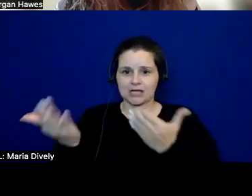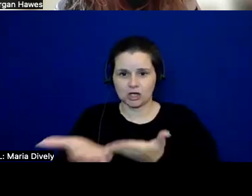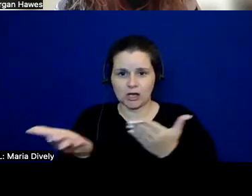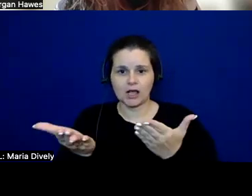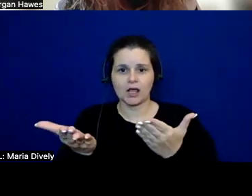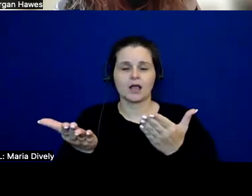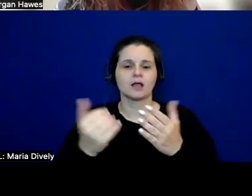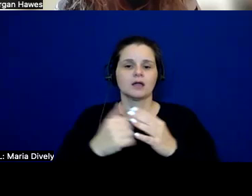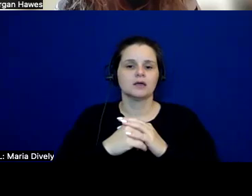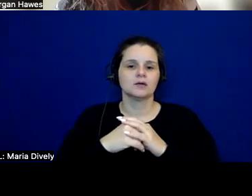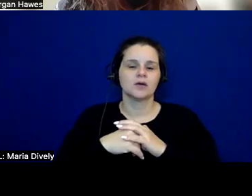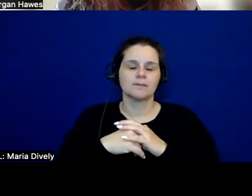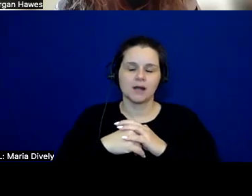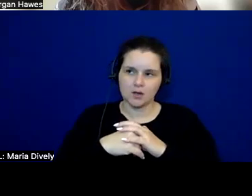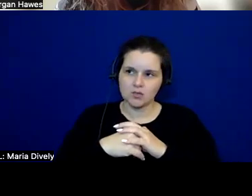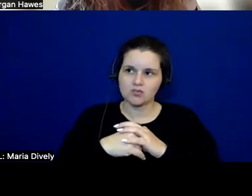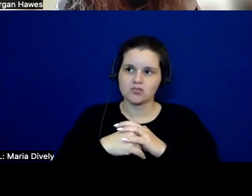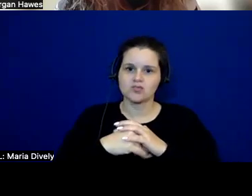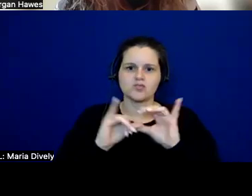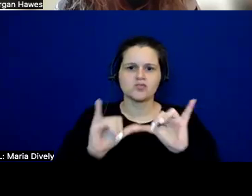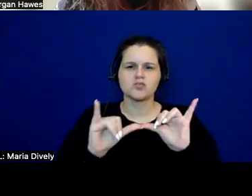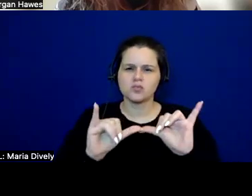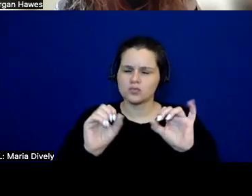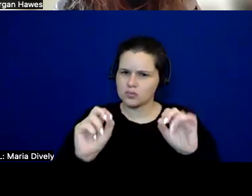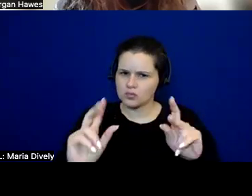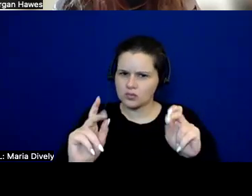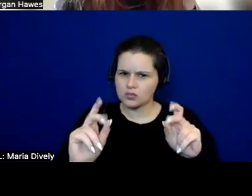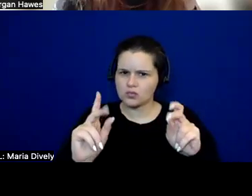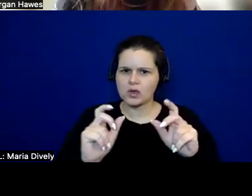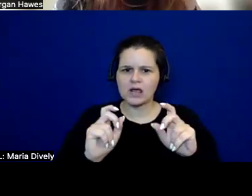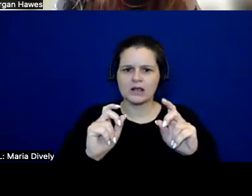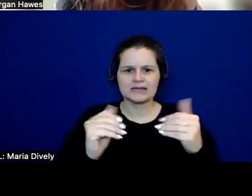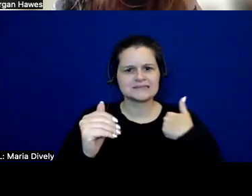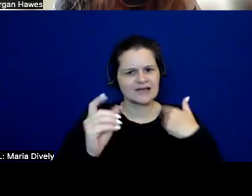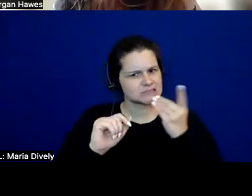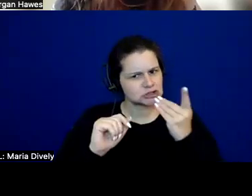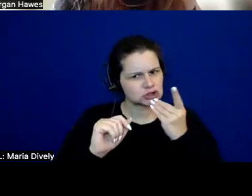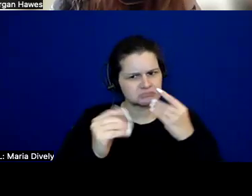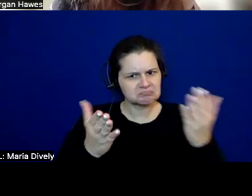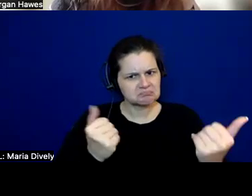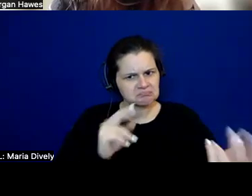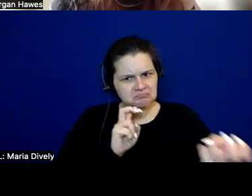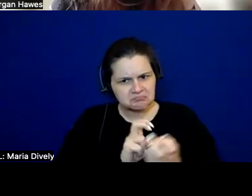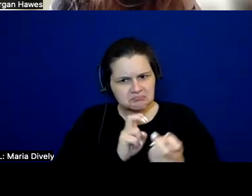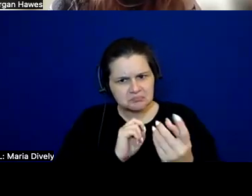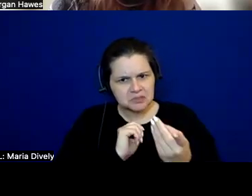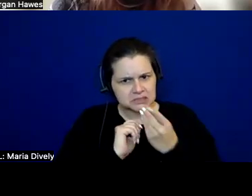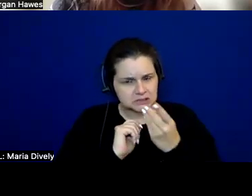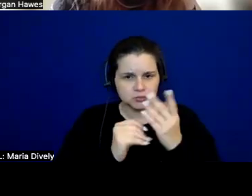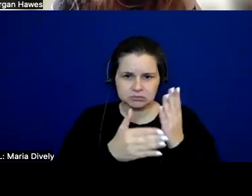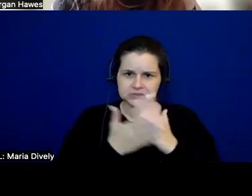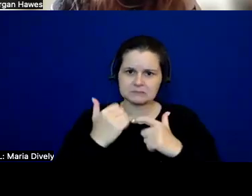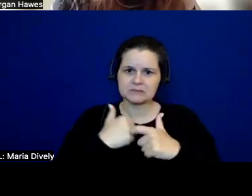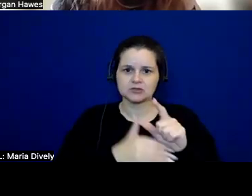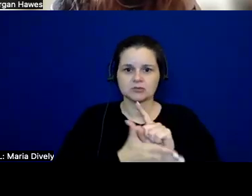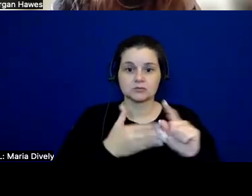go. So I was like, okay, let's have dinner. Let's have dinner sometime this week.